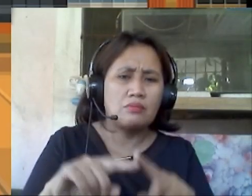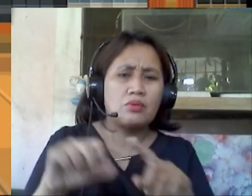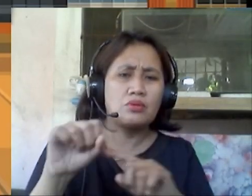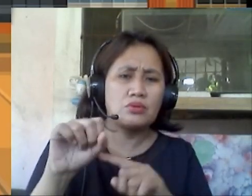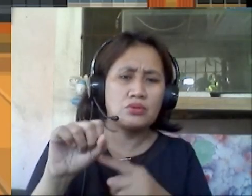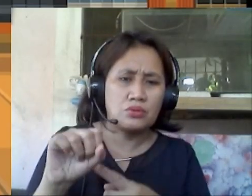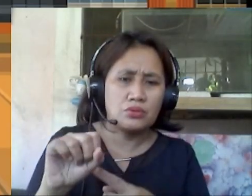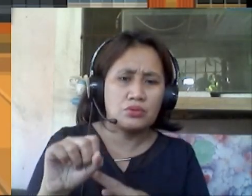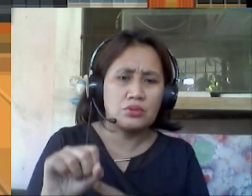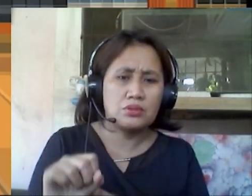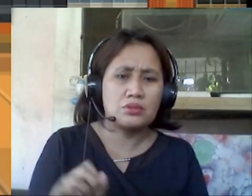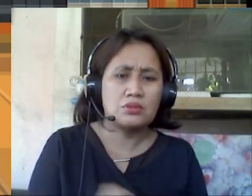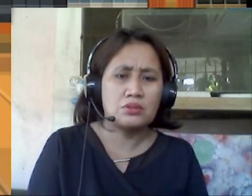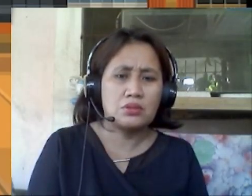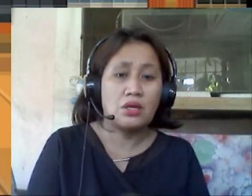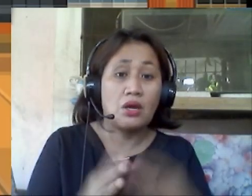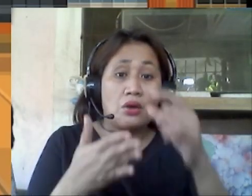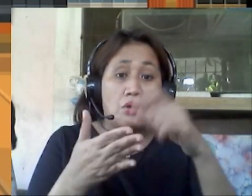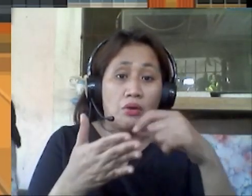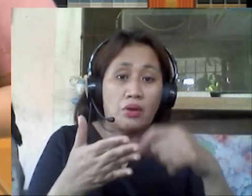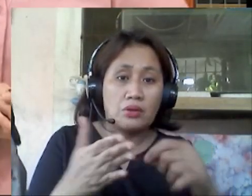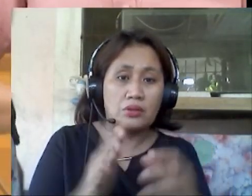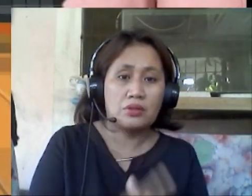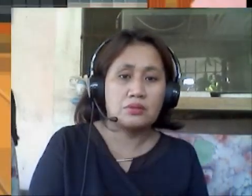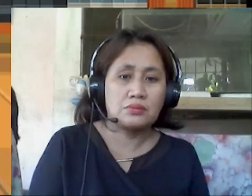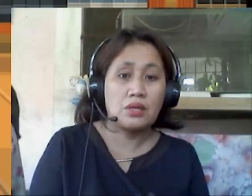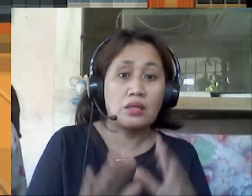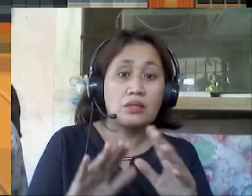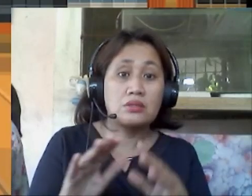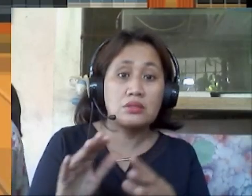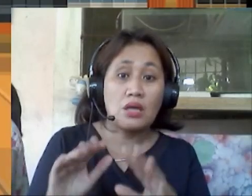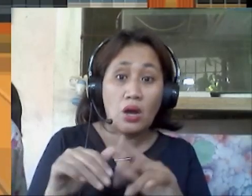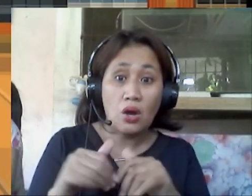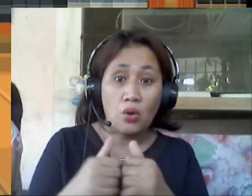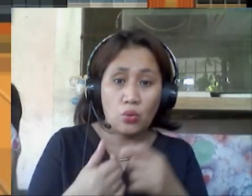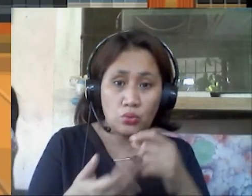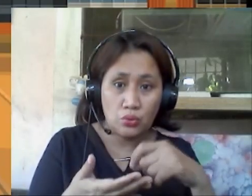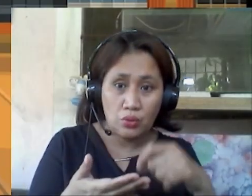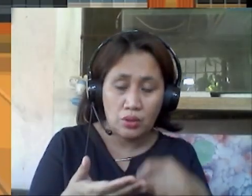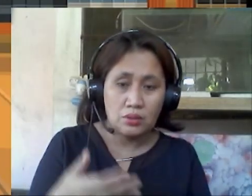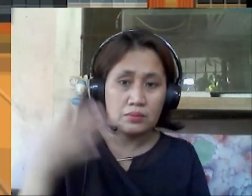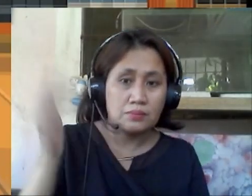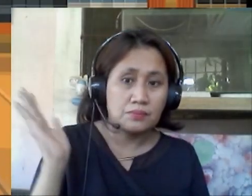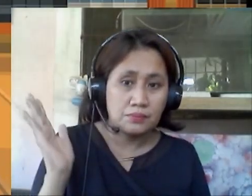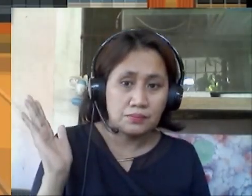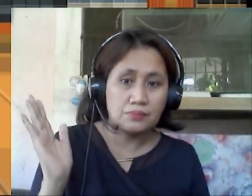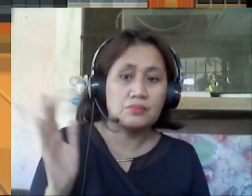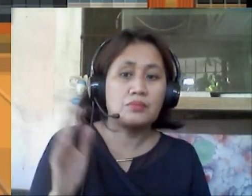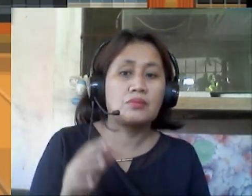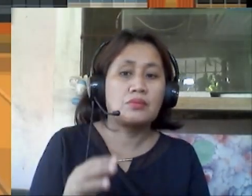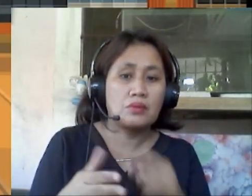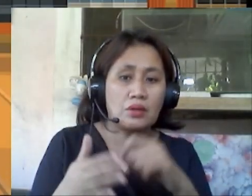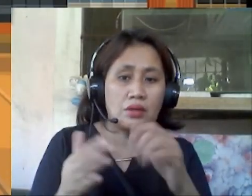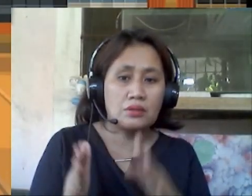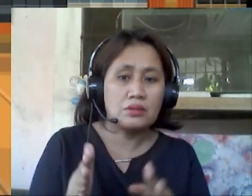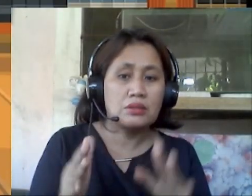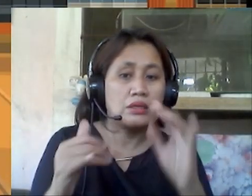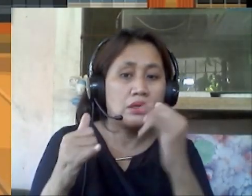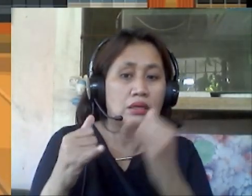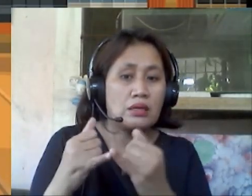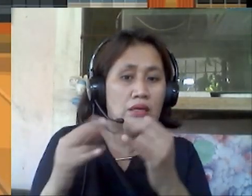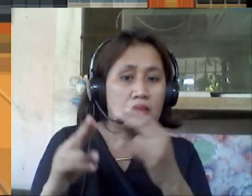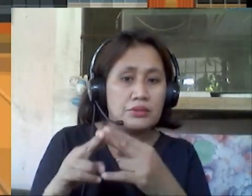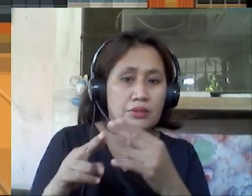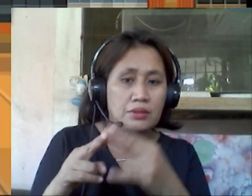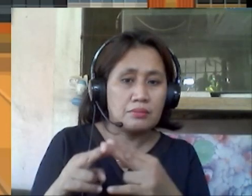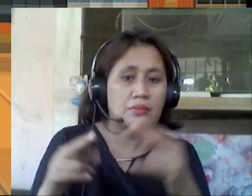This is the format in writing a book bibliography. First, write the author's last name, comma, and